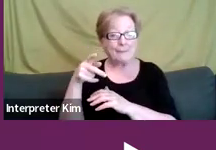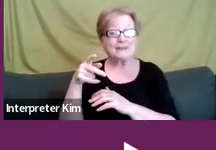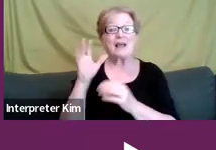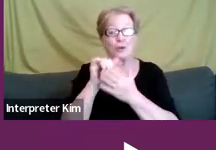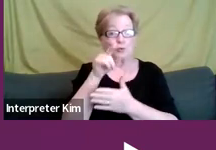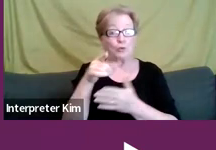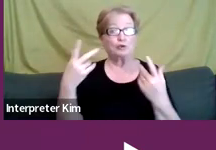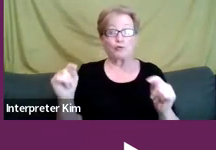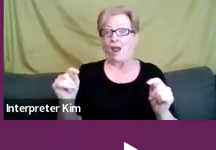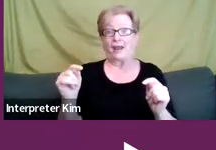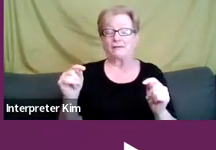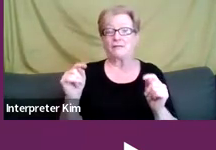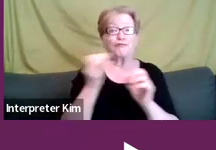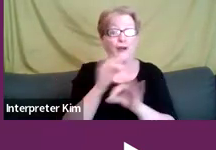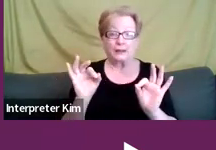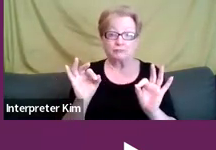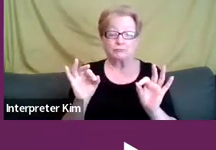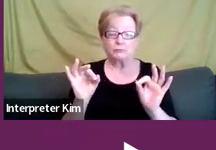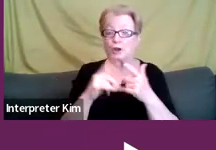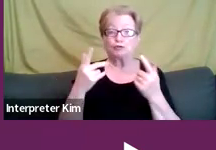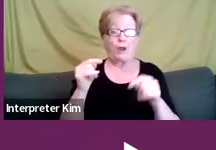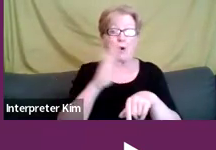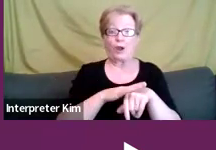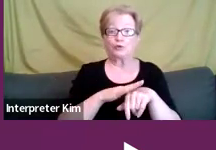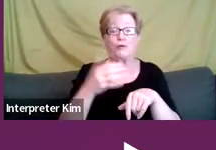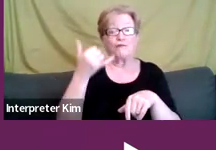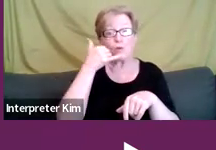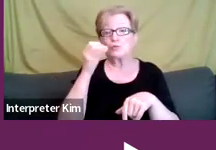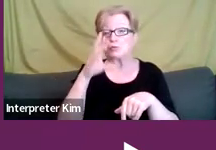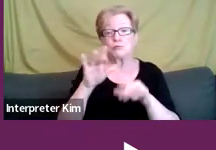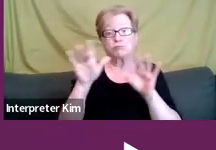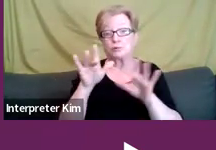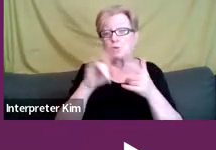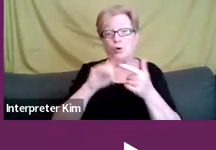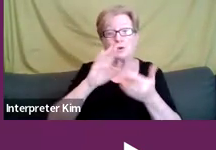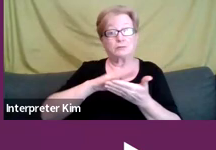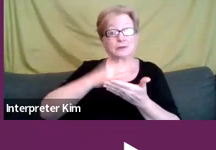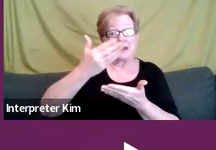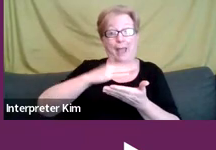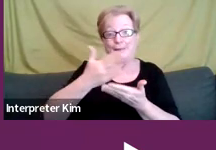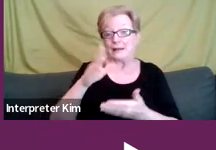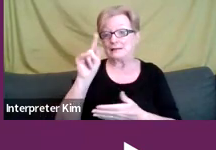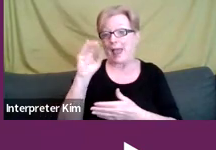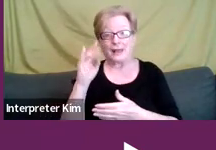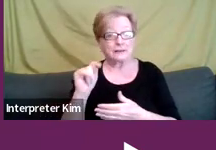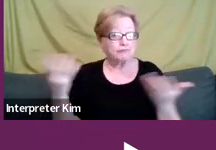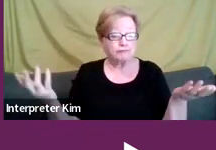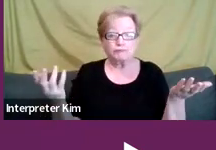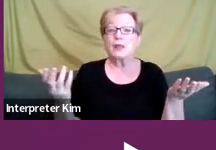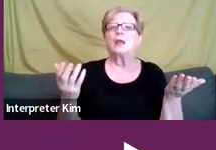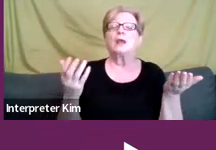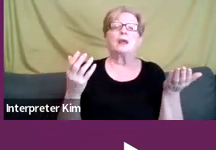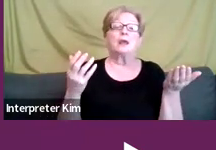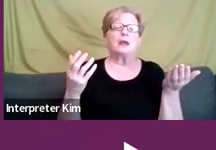out for nothing and on your phone or on your computers and tablets. And I've kind